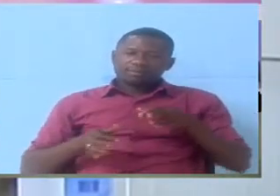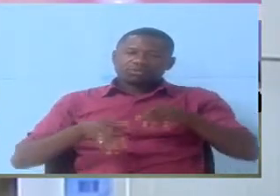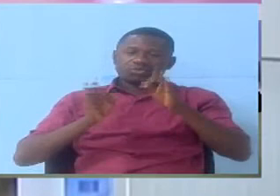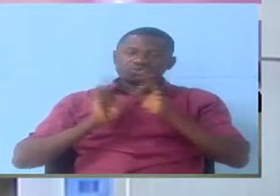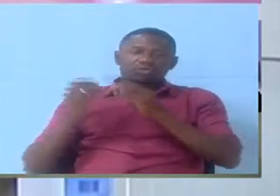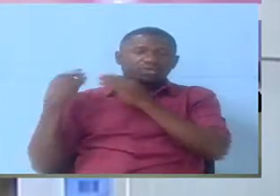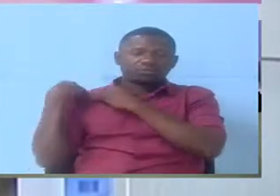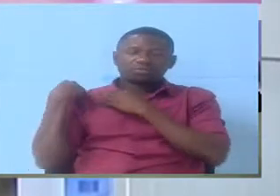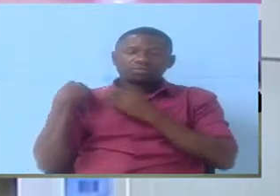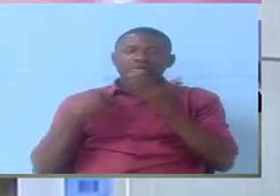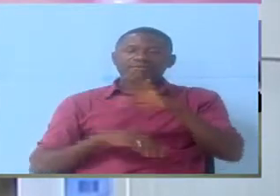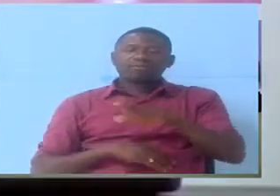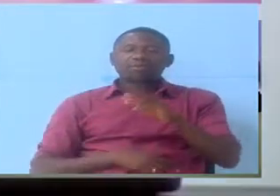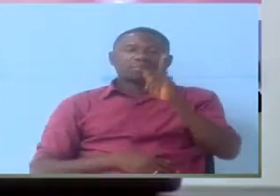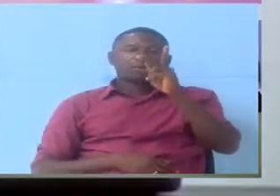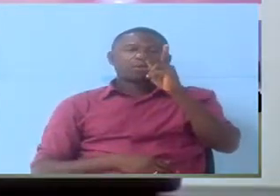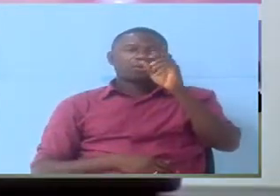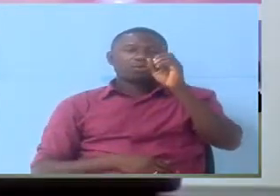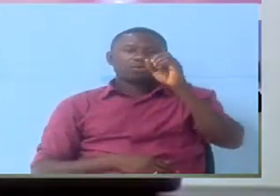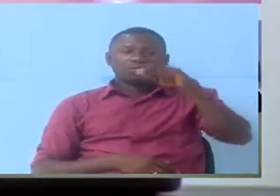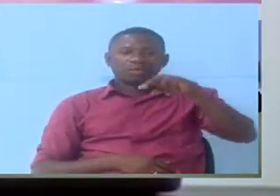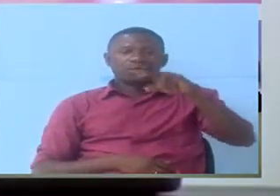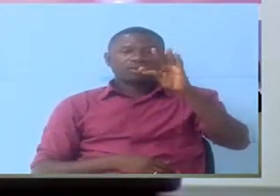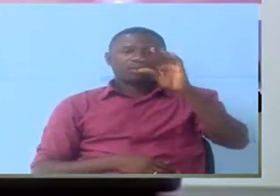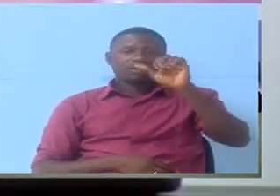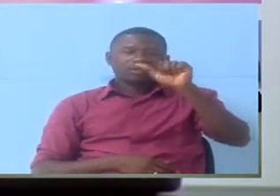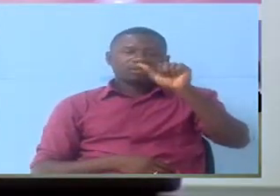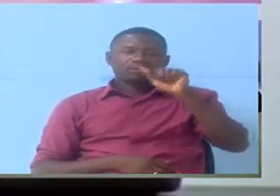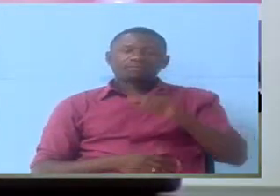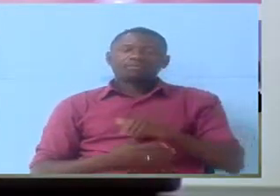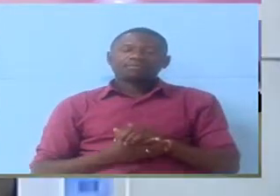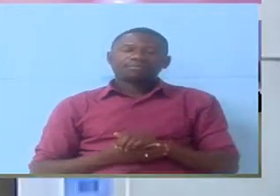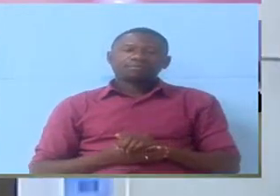Konta bu. So you were kicked upstairs.